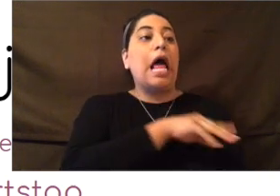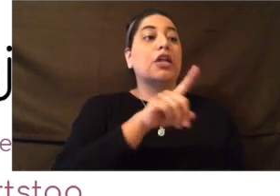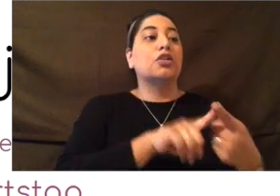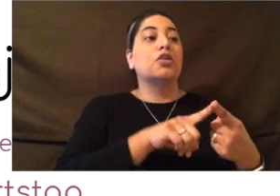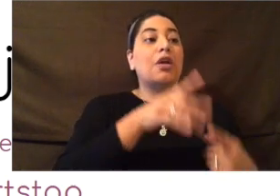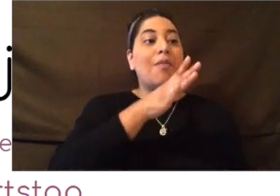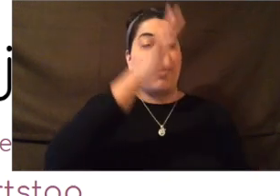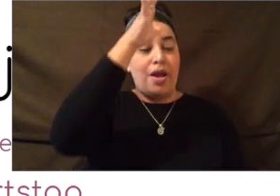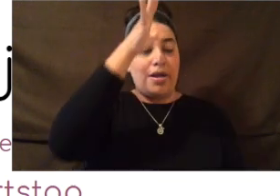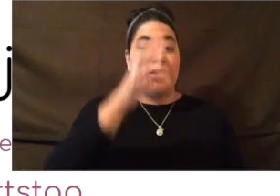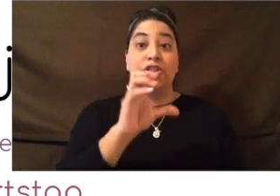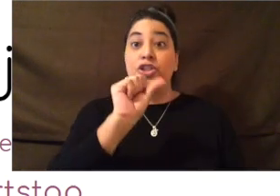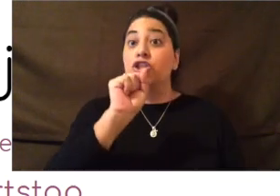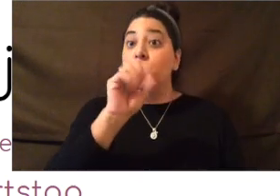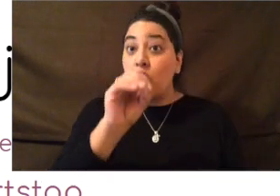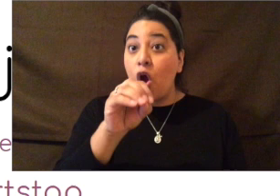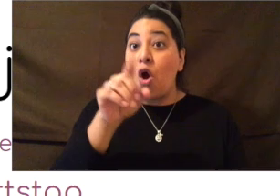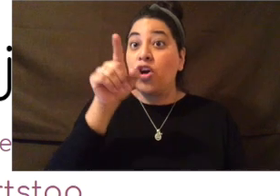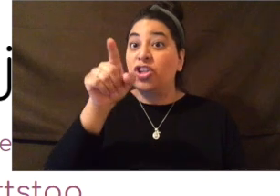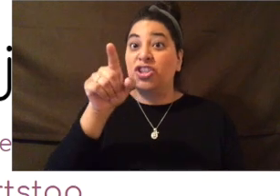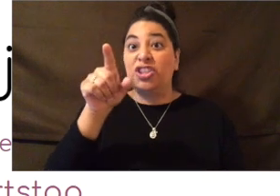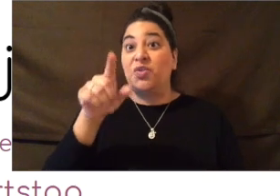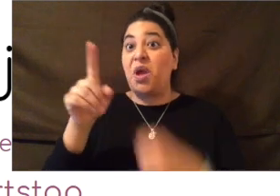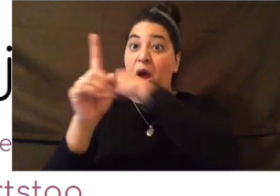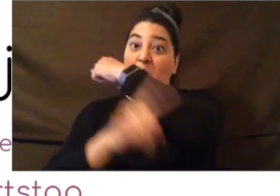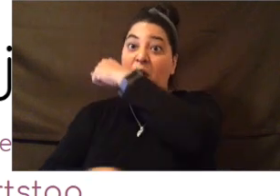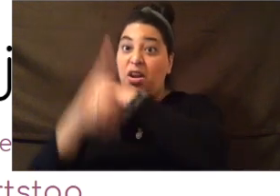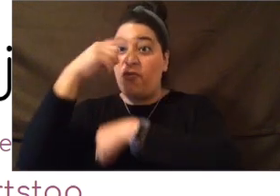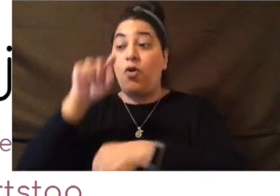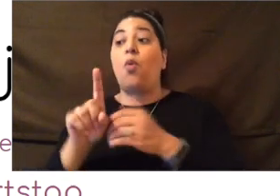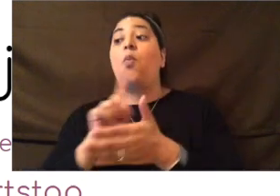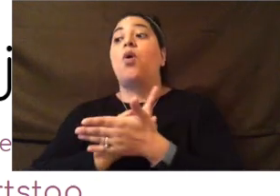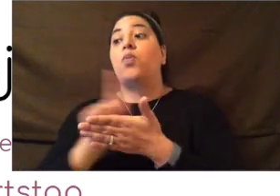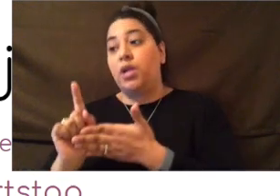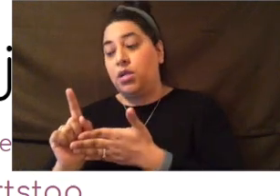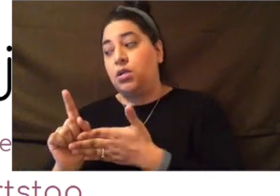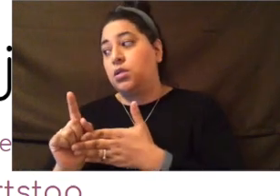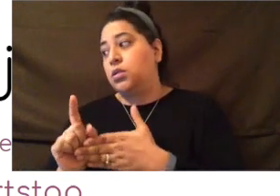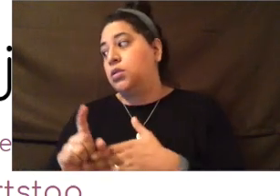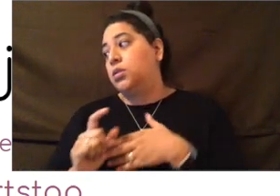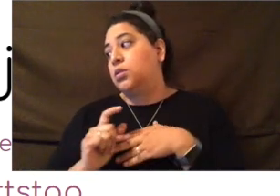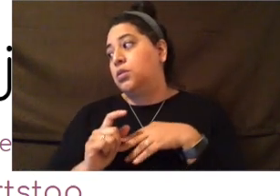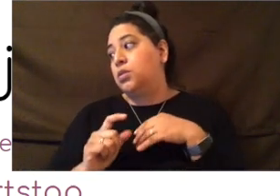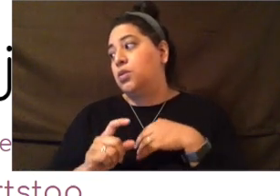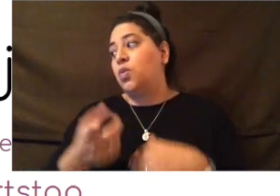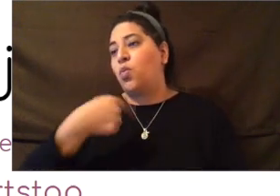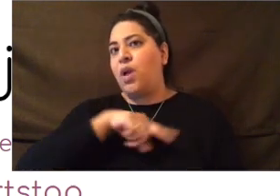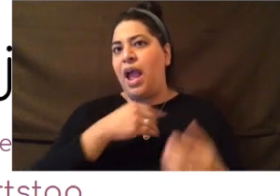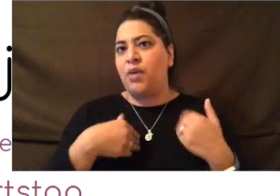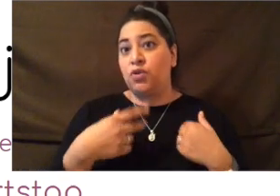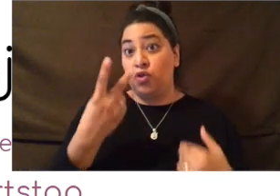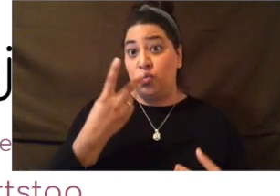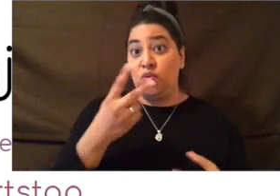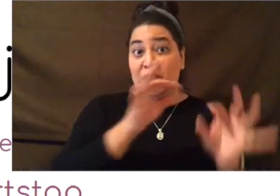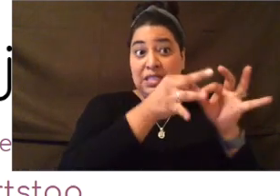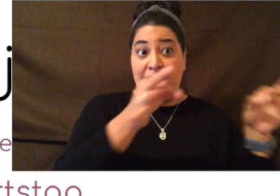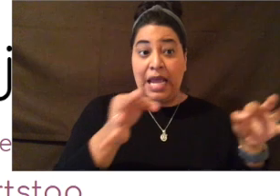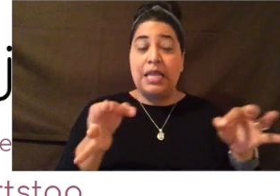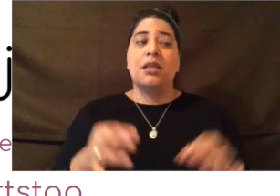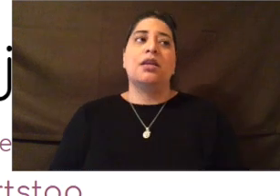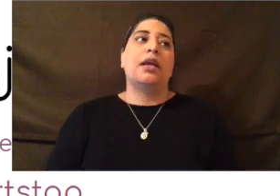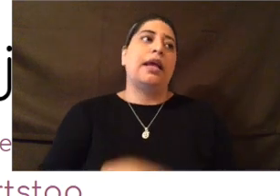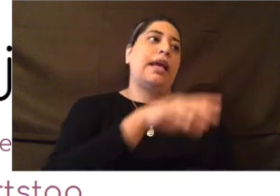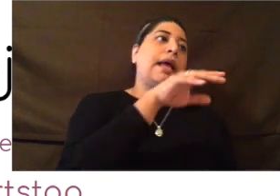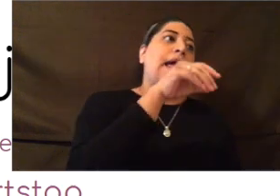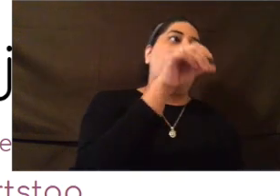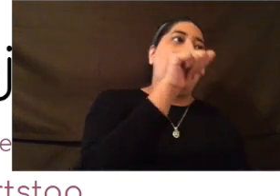Amber lied to her parents, so she was grounded for a week. Okay, so we